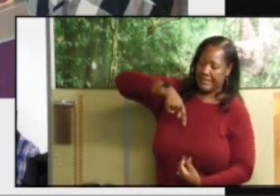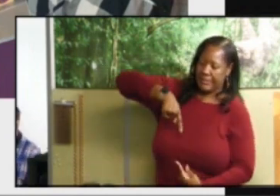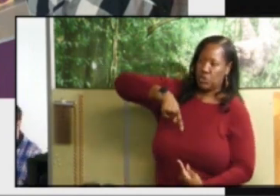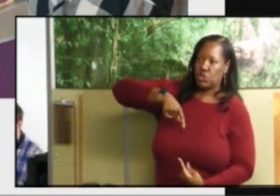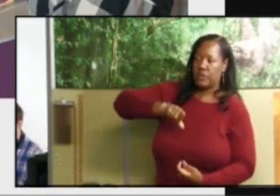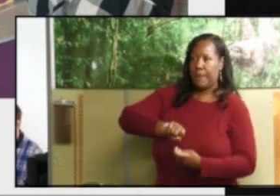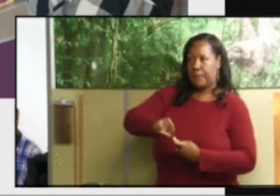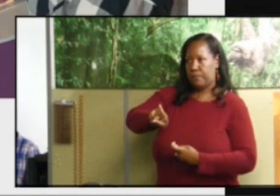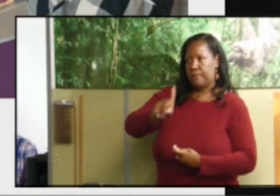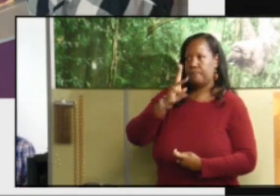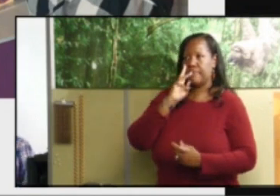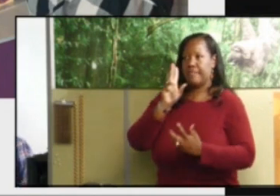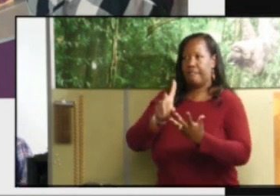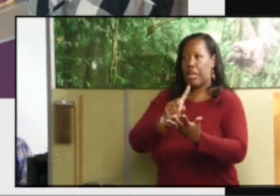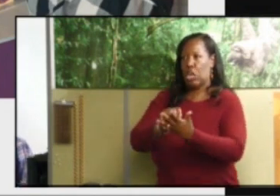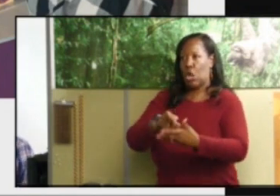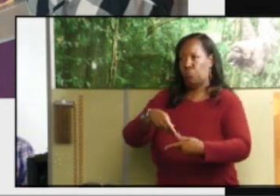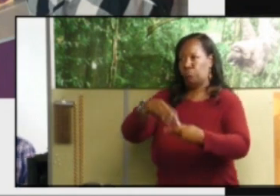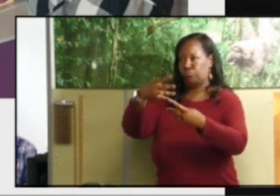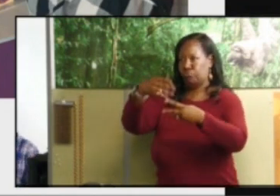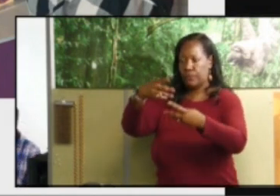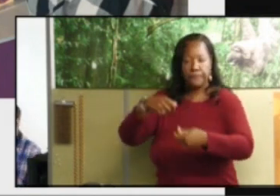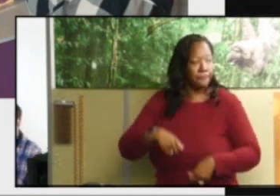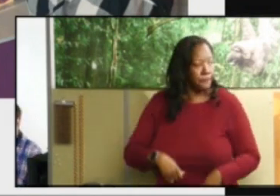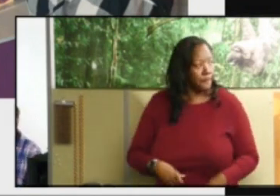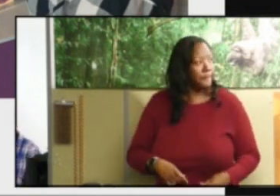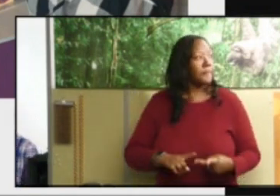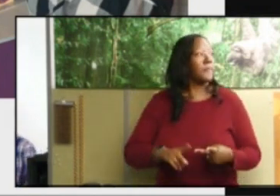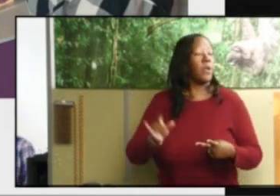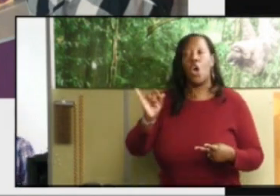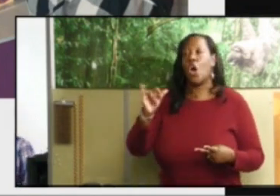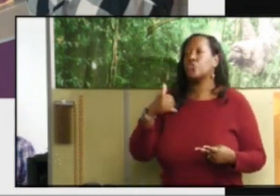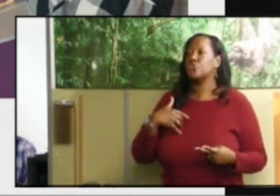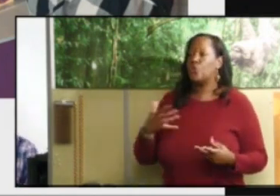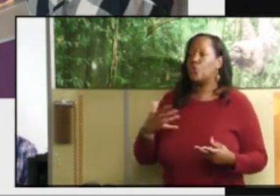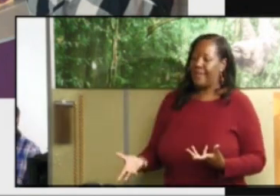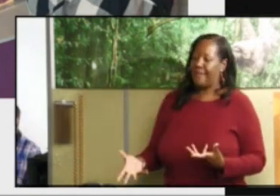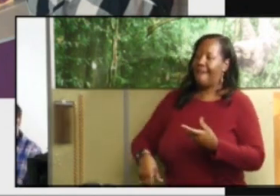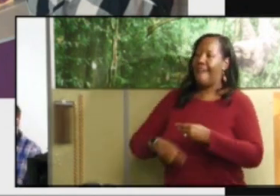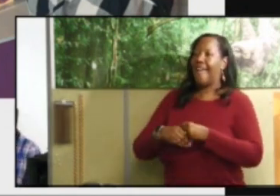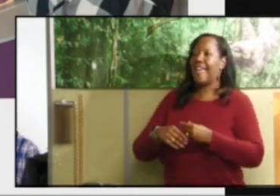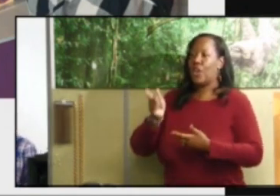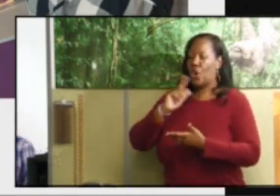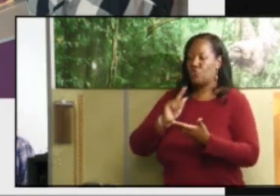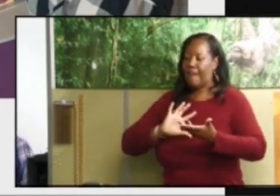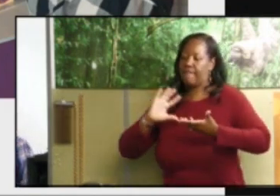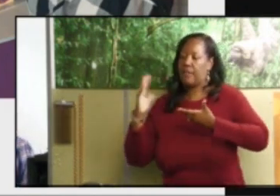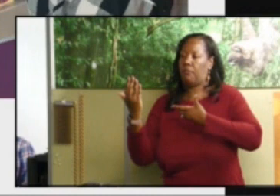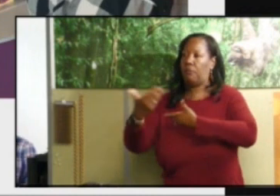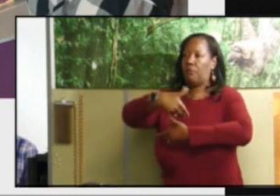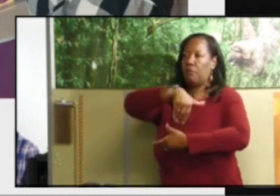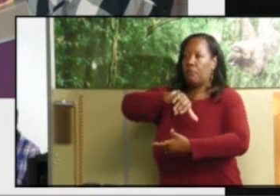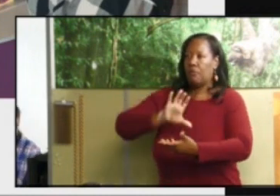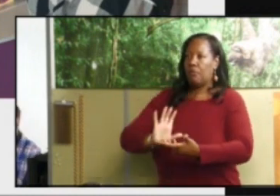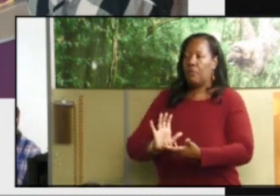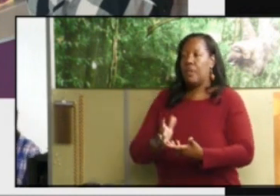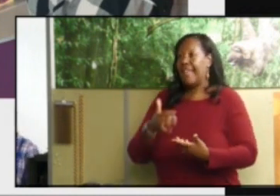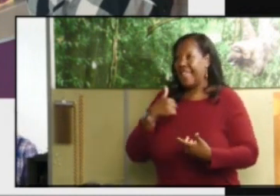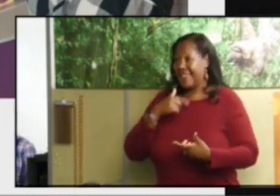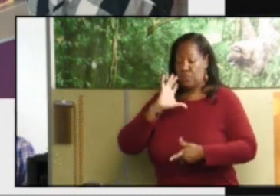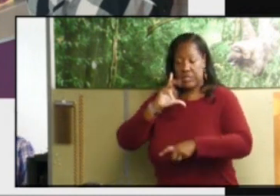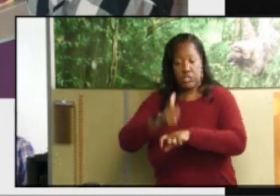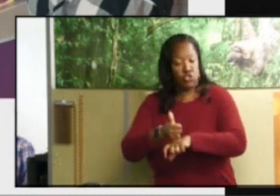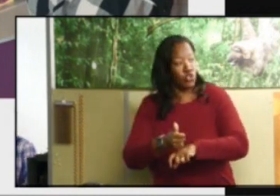video. And then also having a graphic image applied over that, the whole thing sealed and installed in the